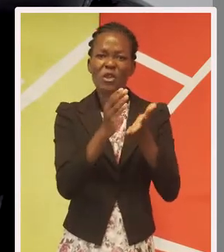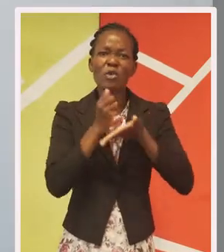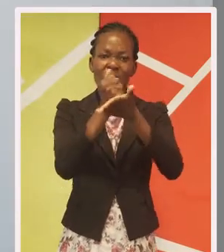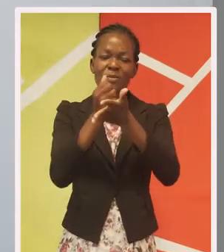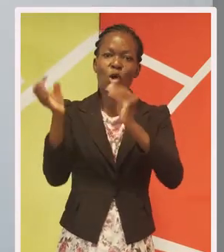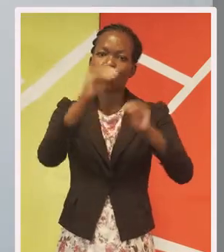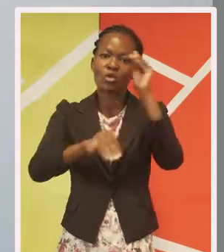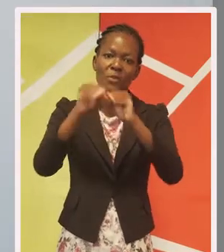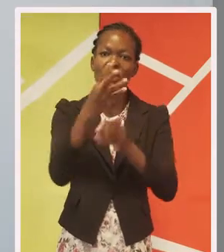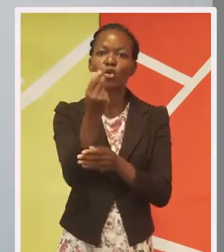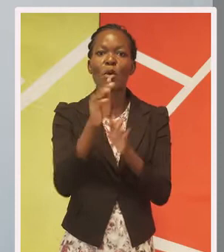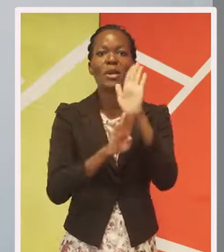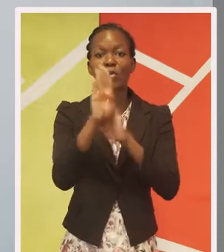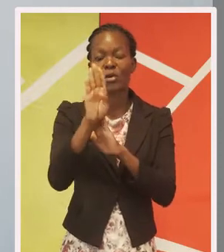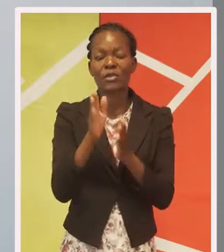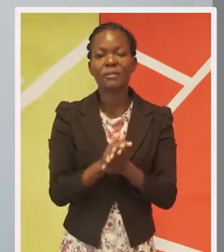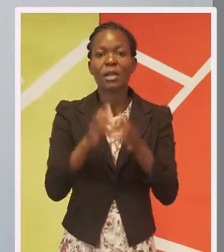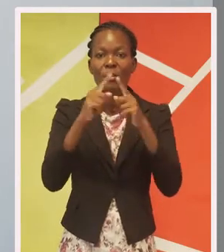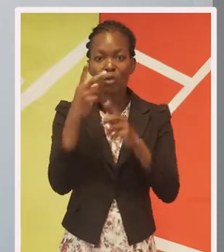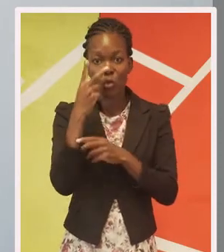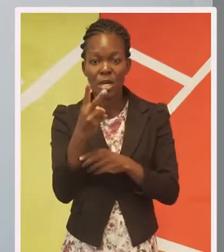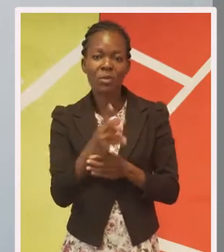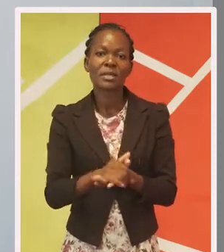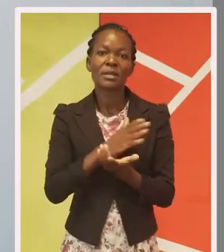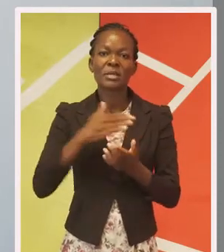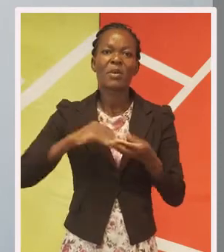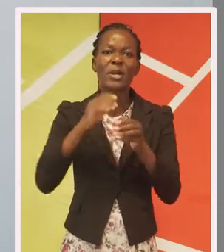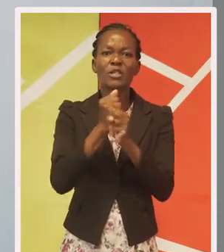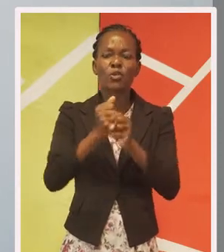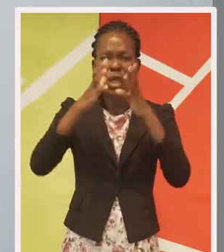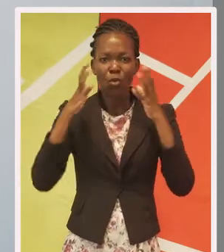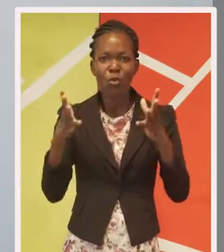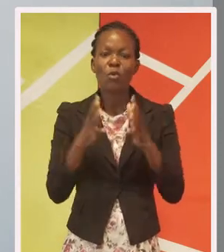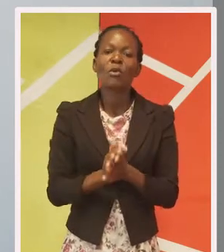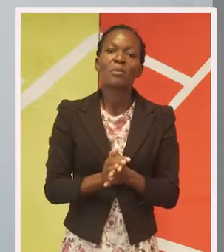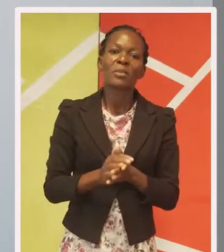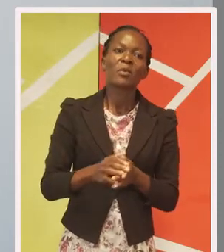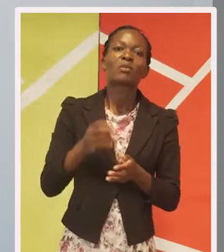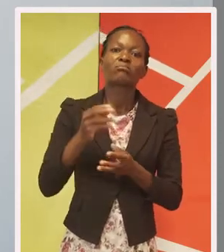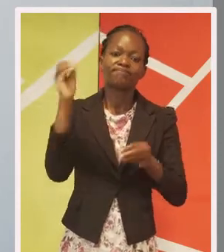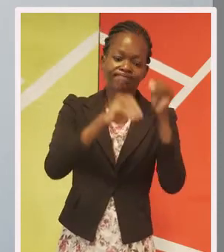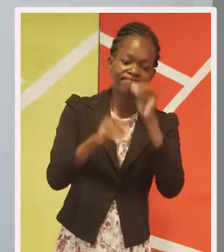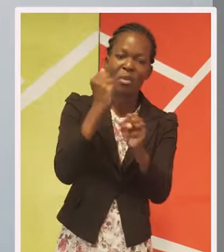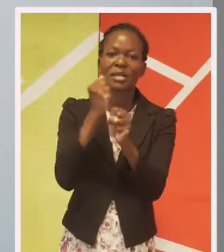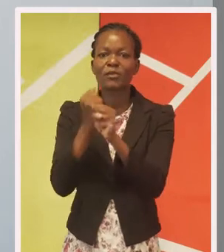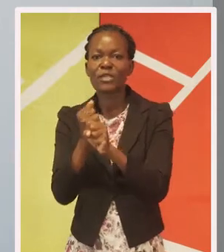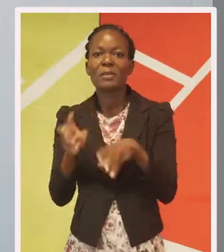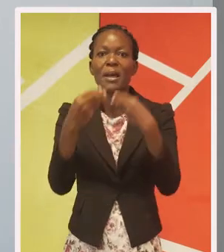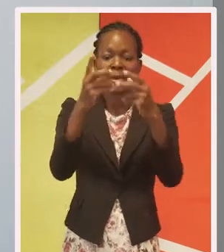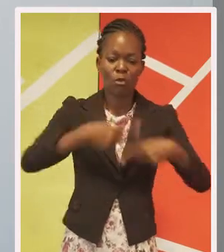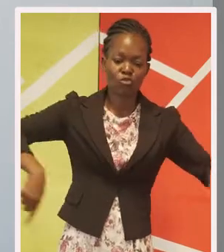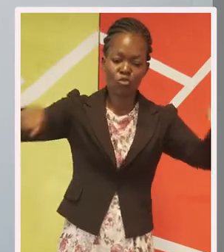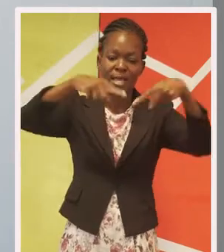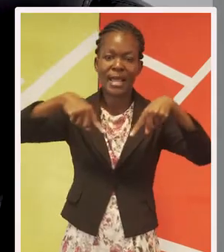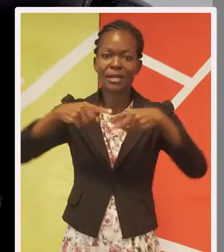growth. And women will basically play a big role through the reproductive activities that society has put on